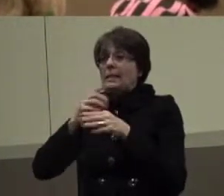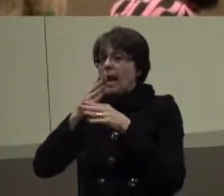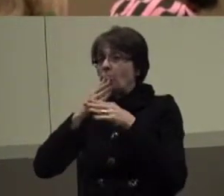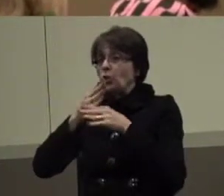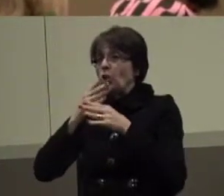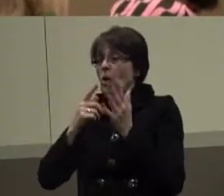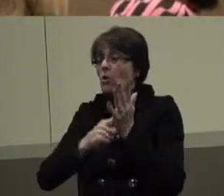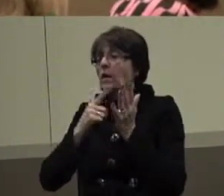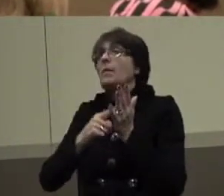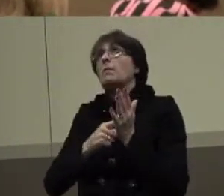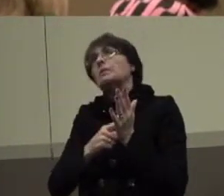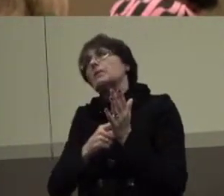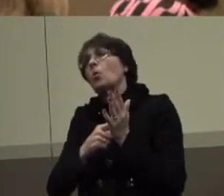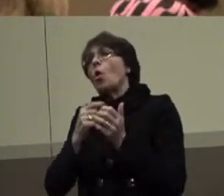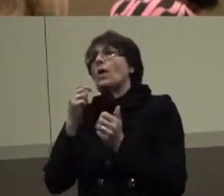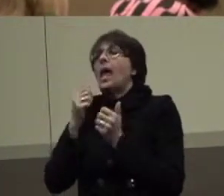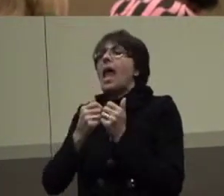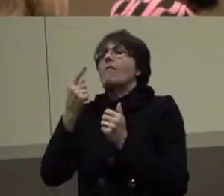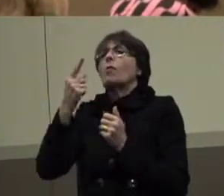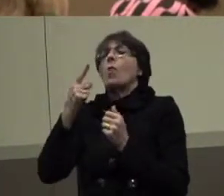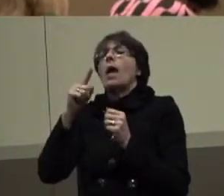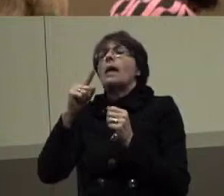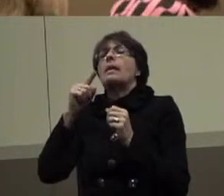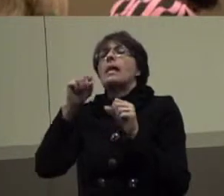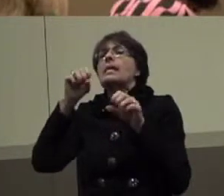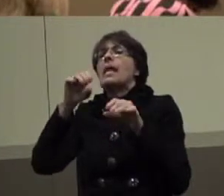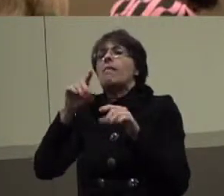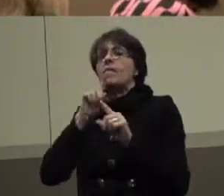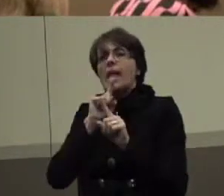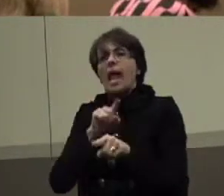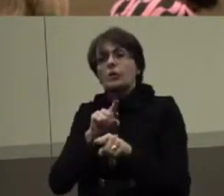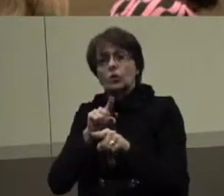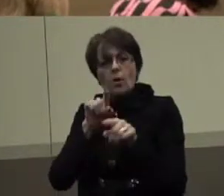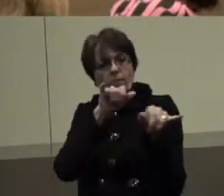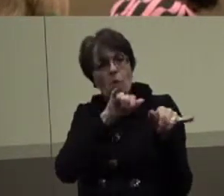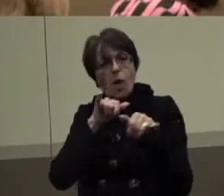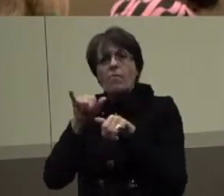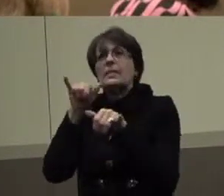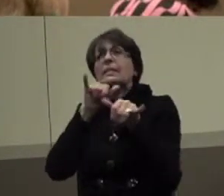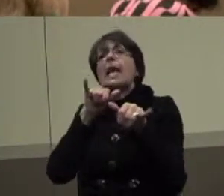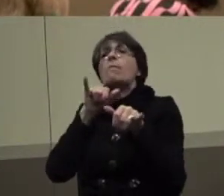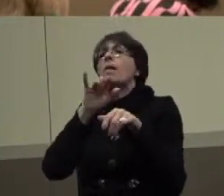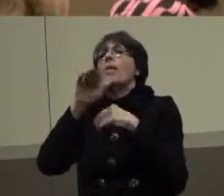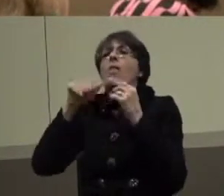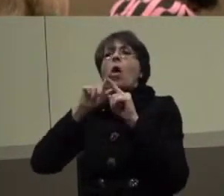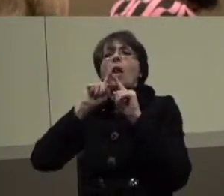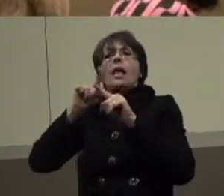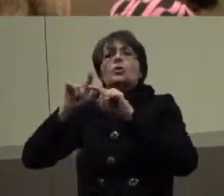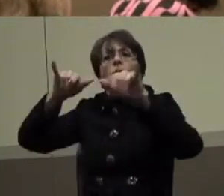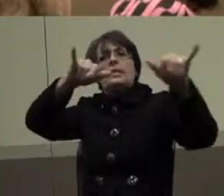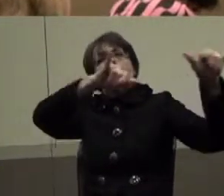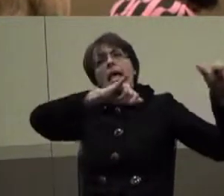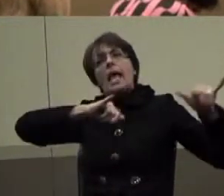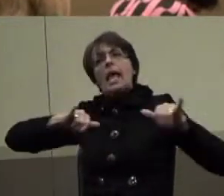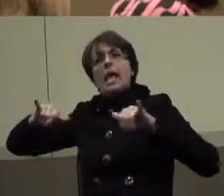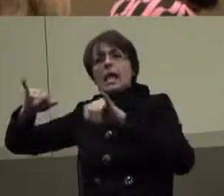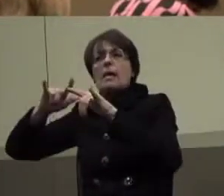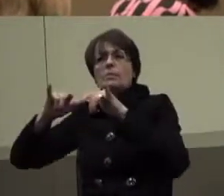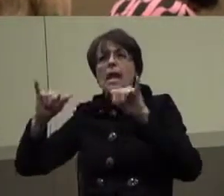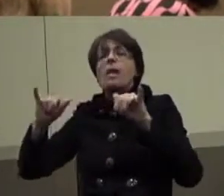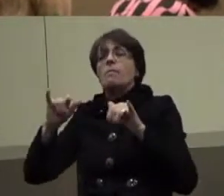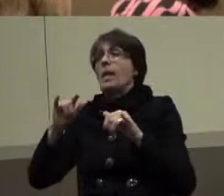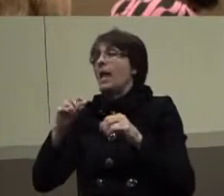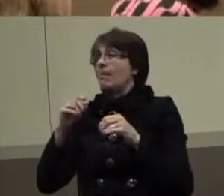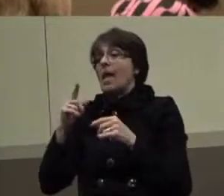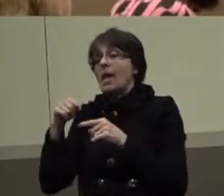share, or sometimes they'll be like, okay, everybody give me the answer if it's all the same, and then give them a cue, and then they'll all answer at the same time. And it gives a chance